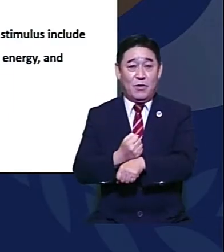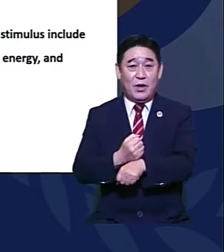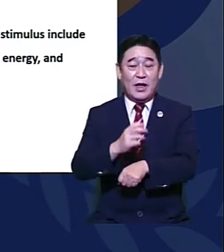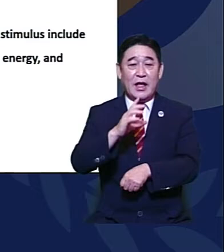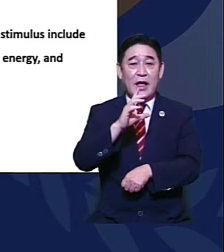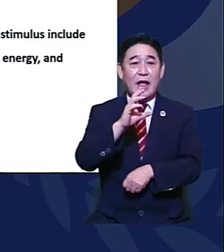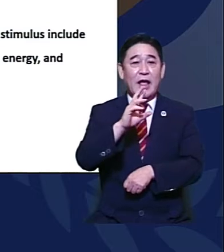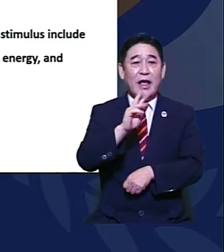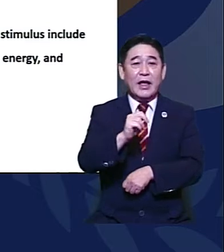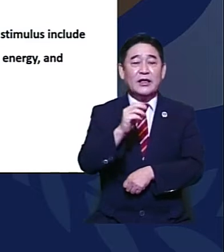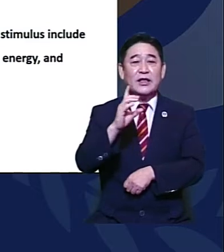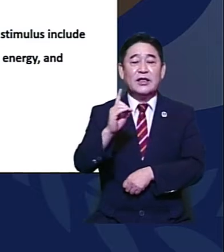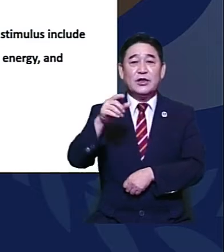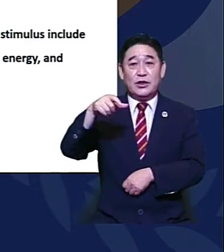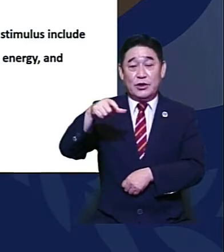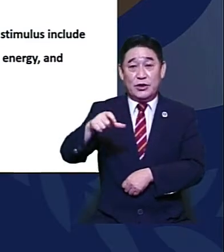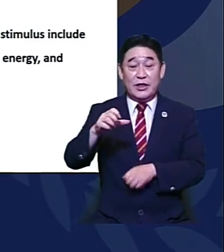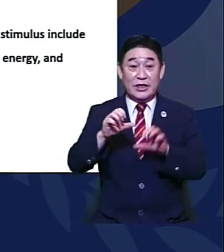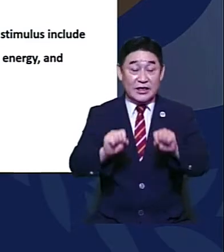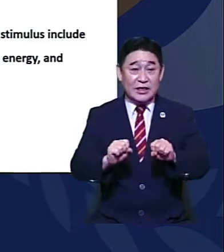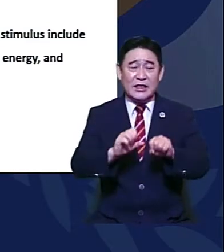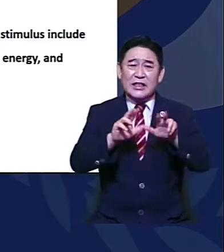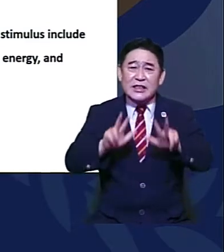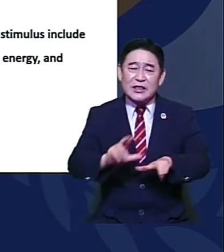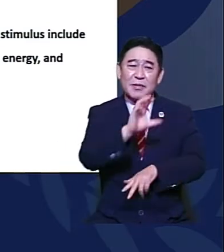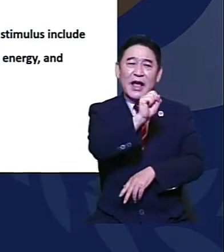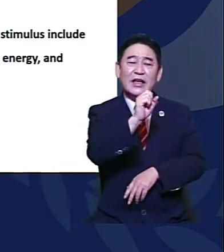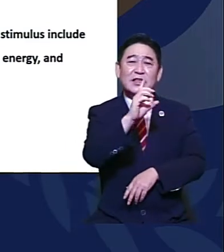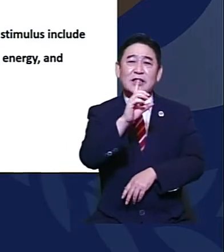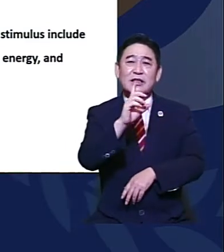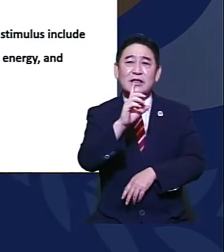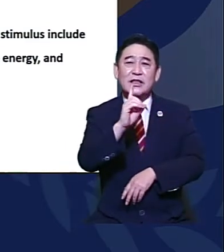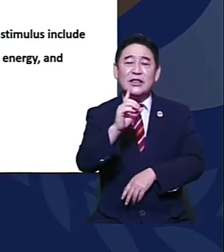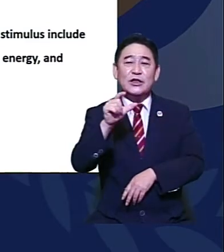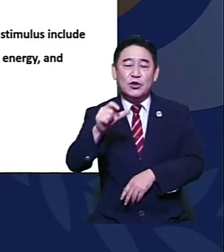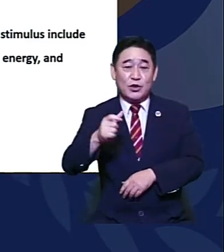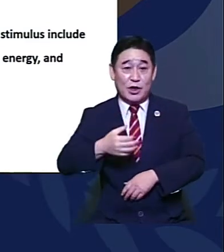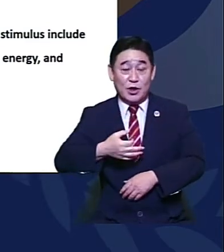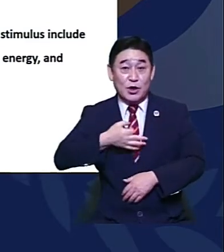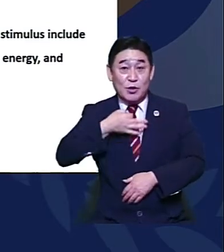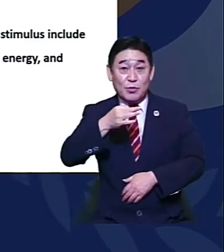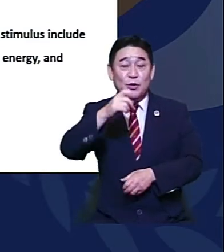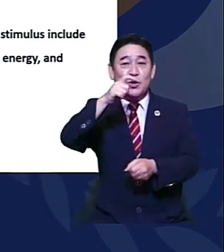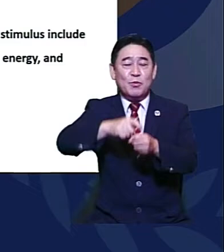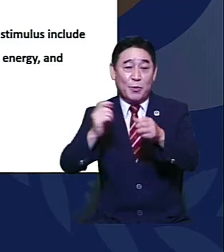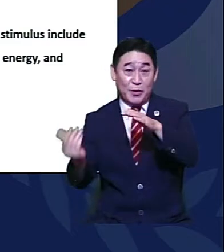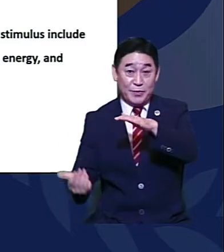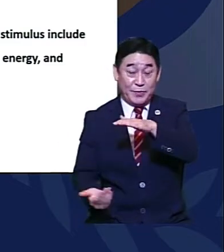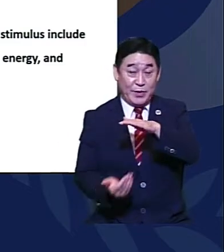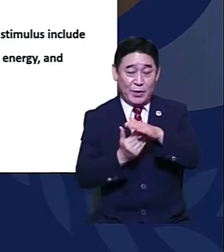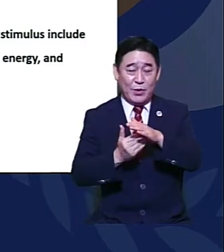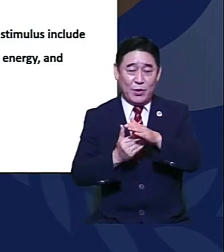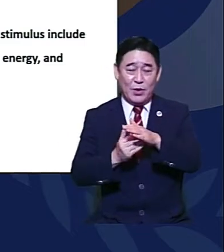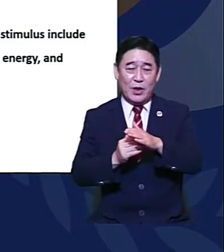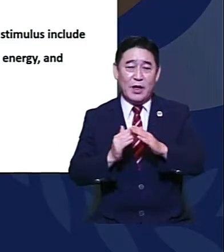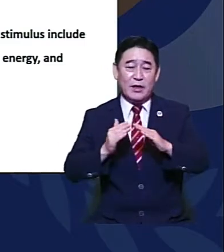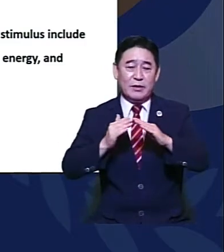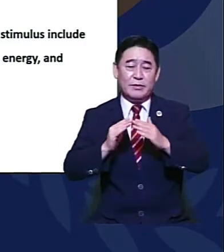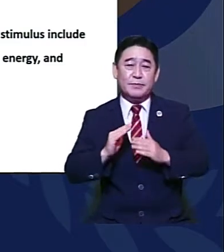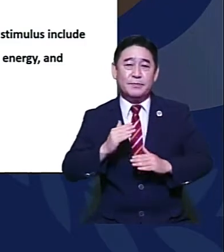actually today's SDGs, and eradication of poverty. In this